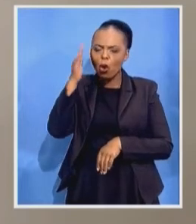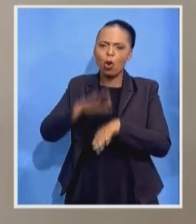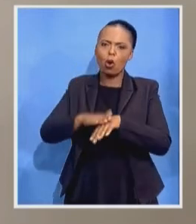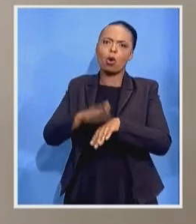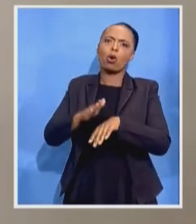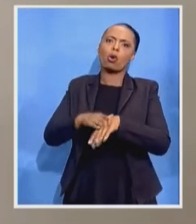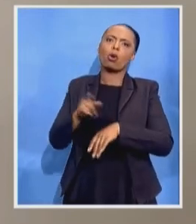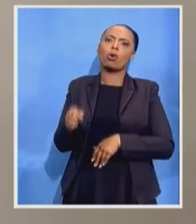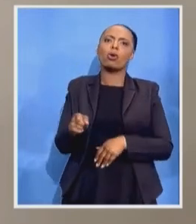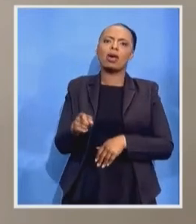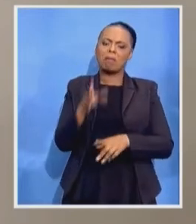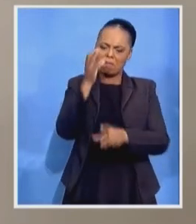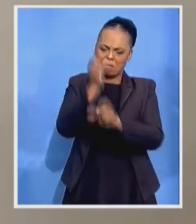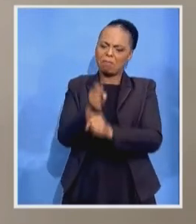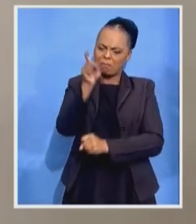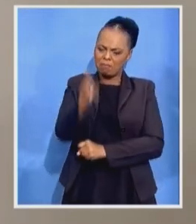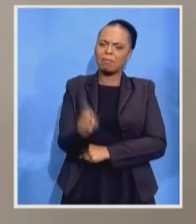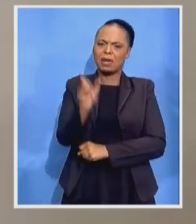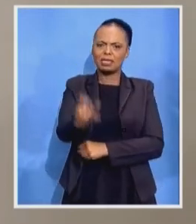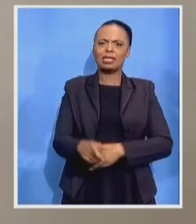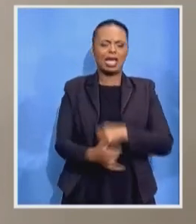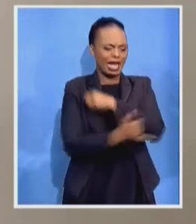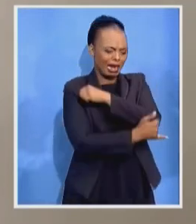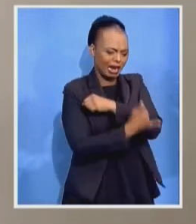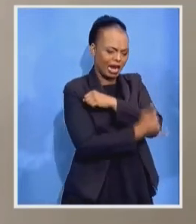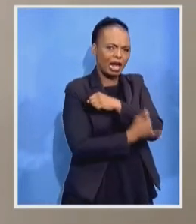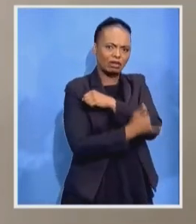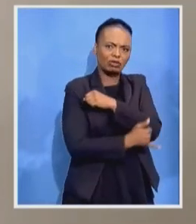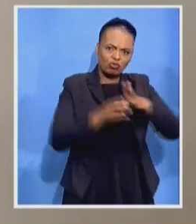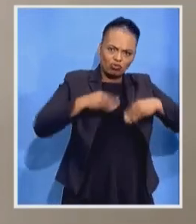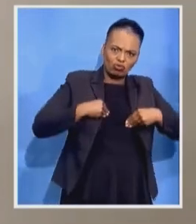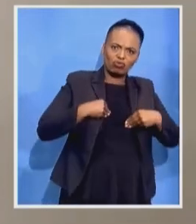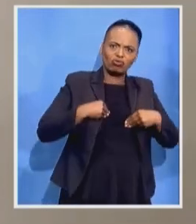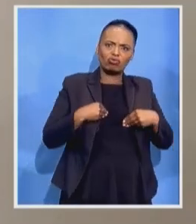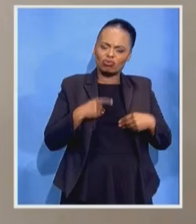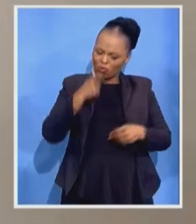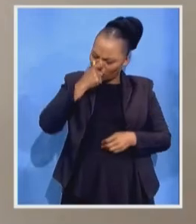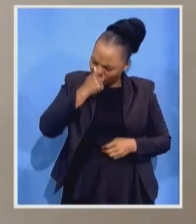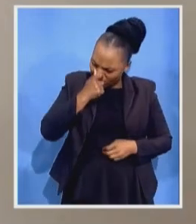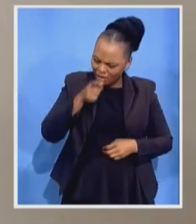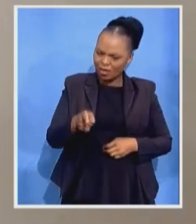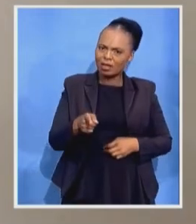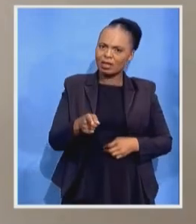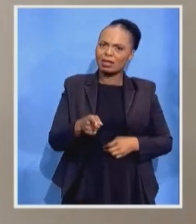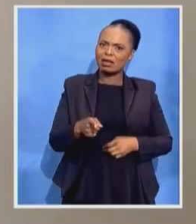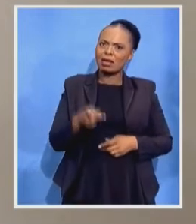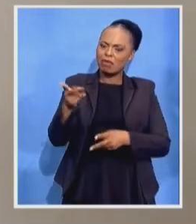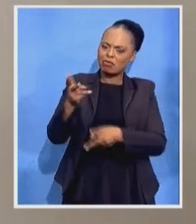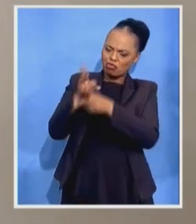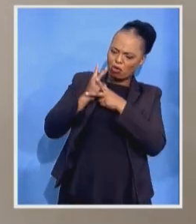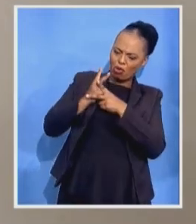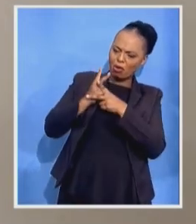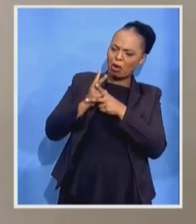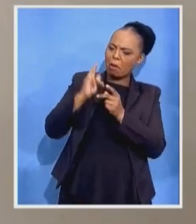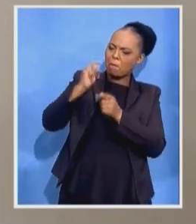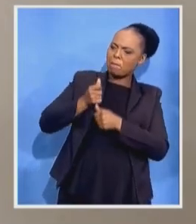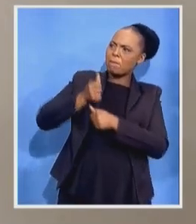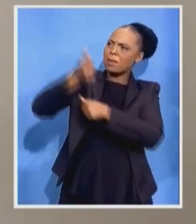allowed to be bought, much as it is important to pay that money back, but we want much more serious